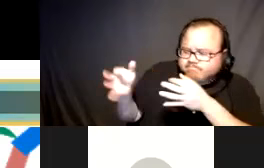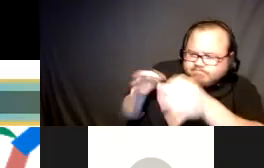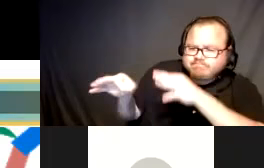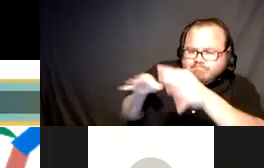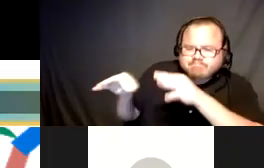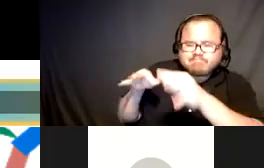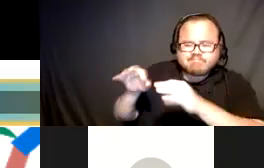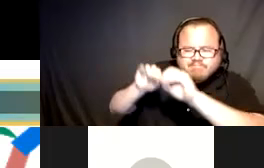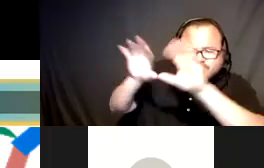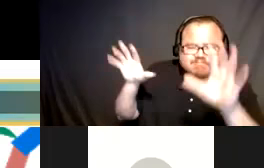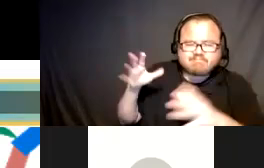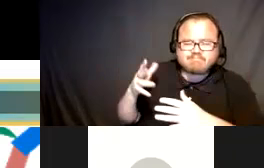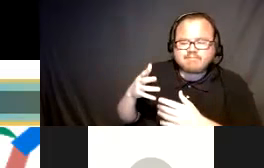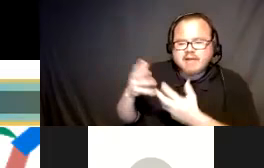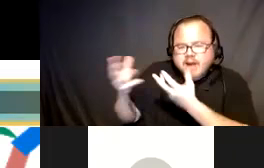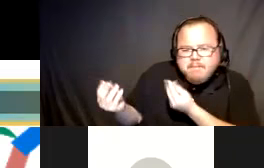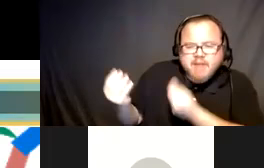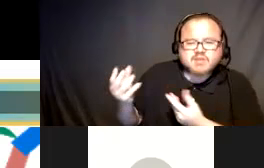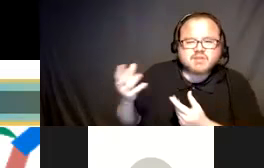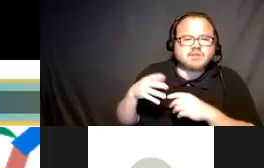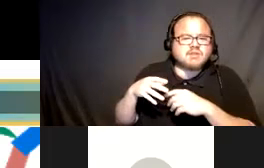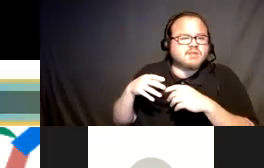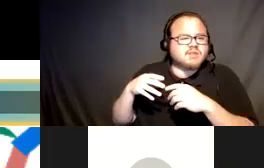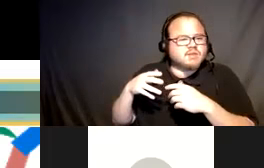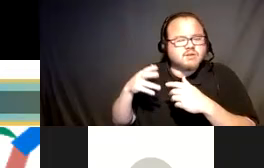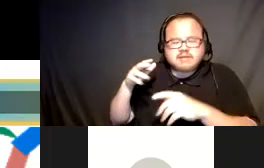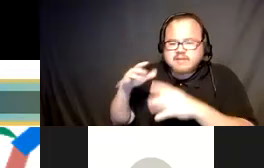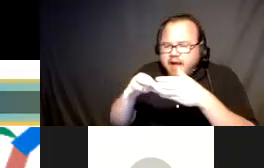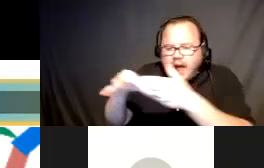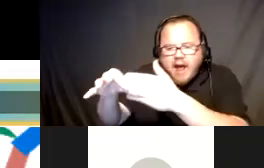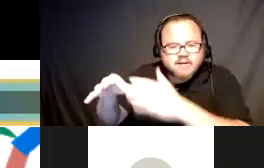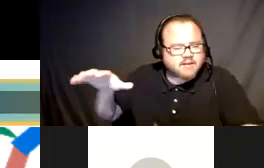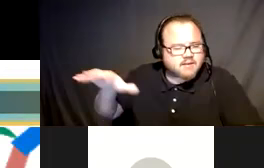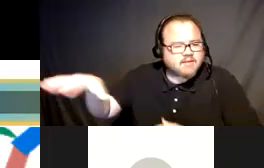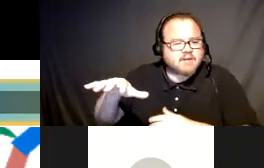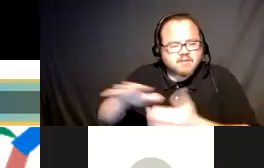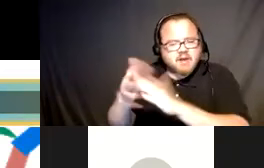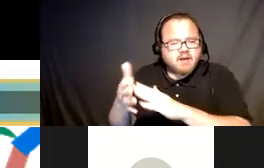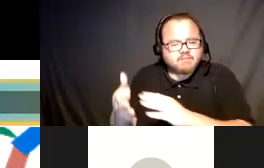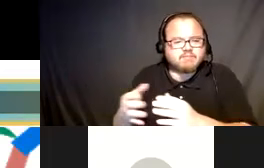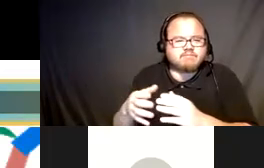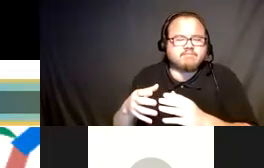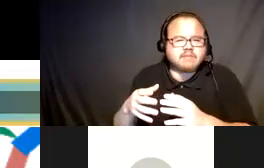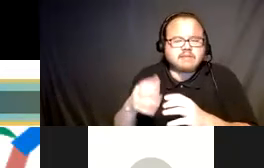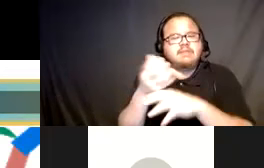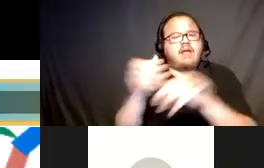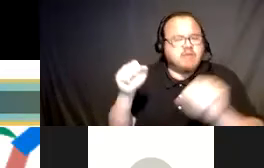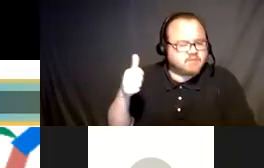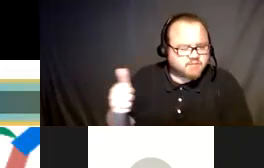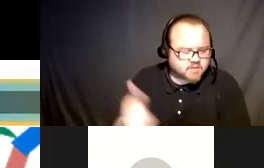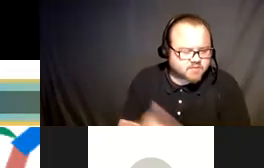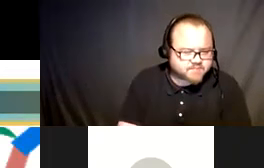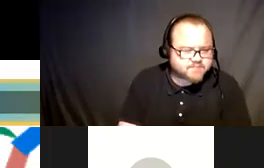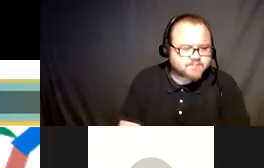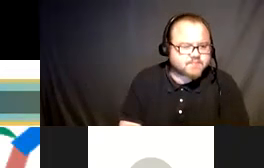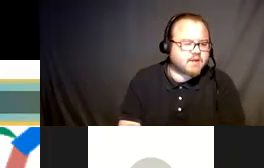compassion, and they give guidance on where and how to hand them off to a place of help and safety. Here in Riverside County, we offer